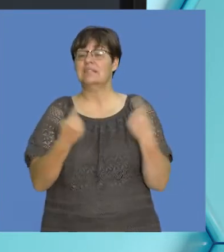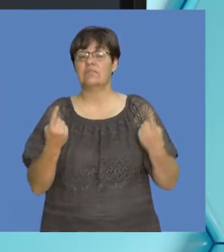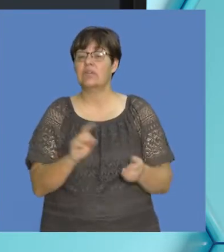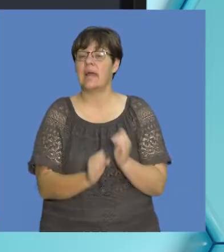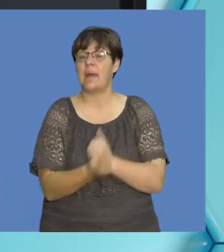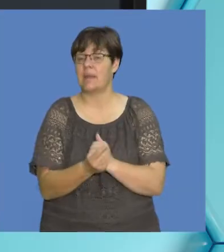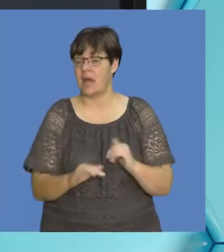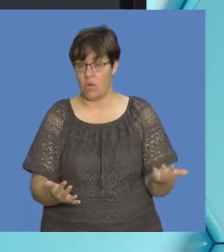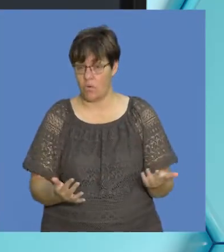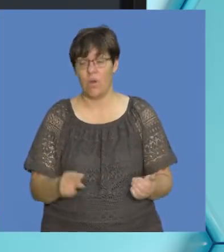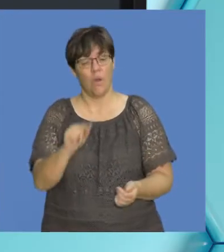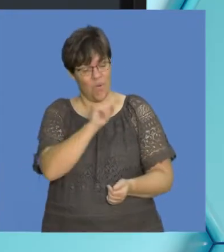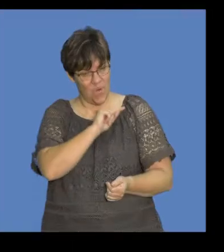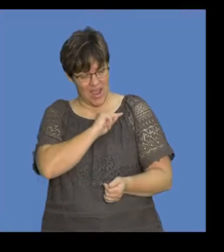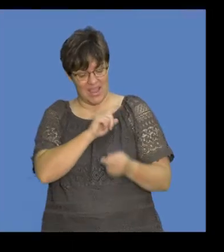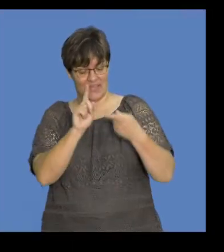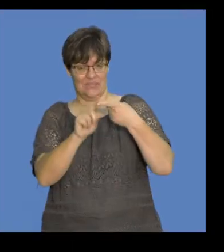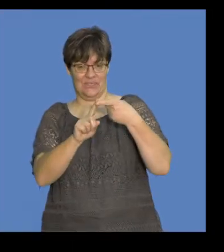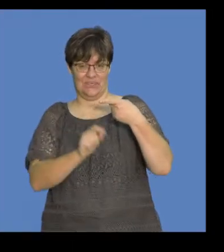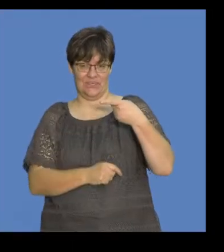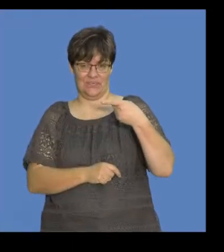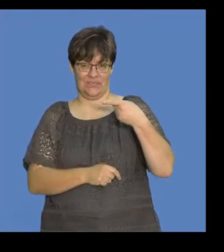occur as a result of one,